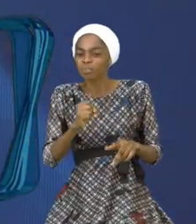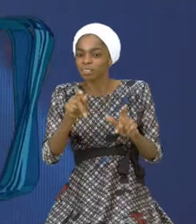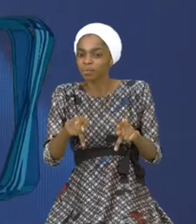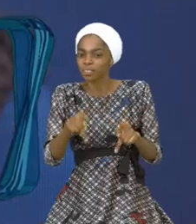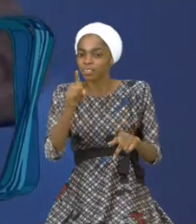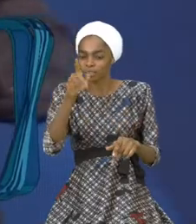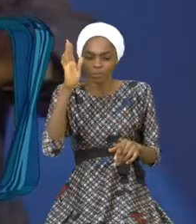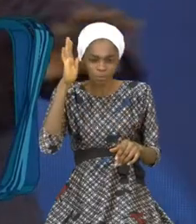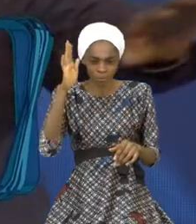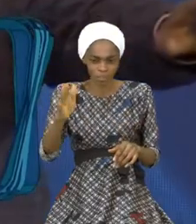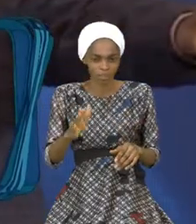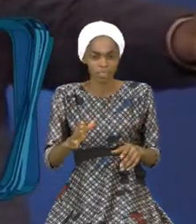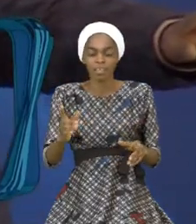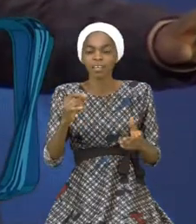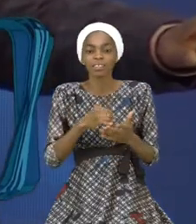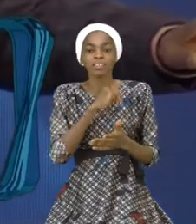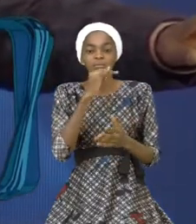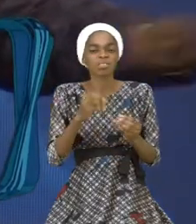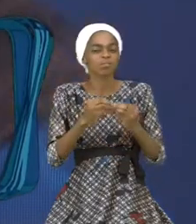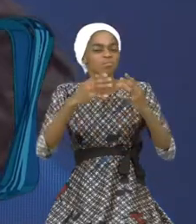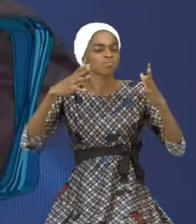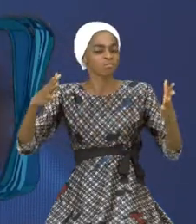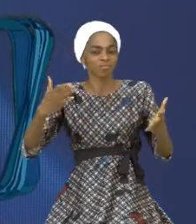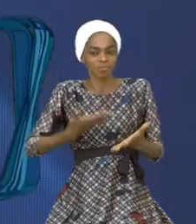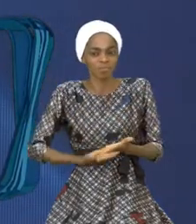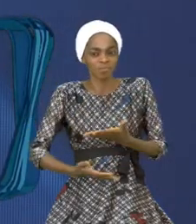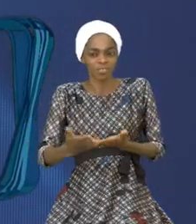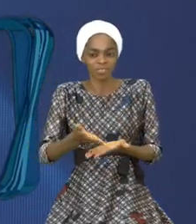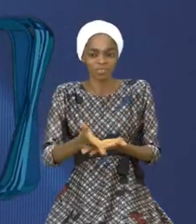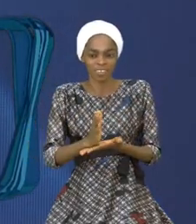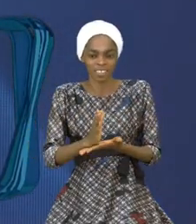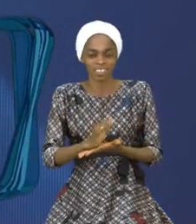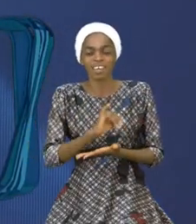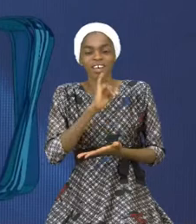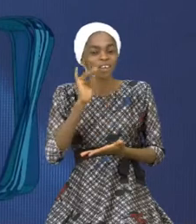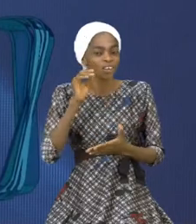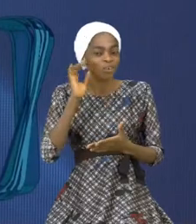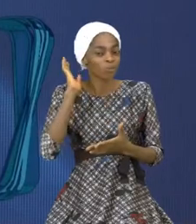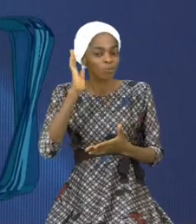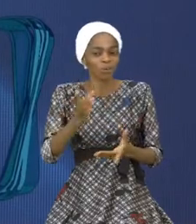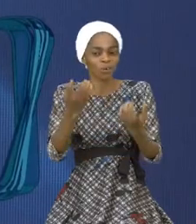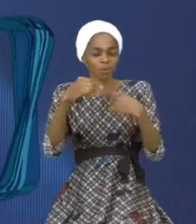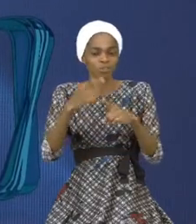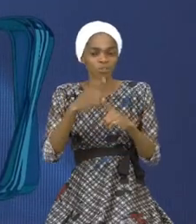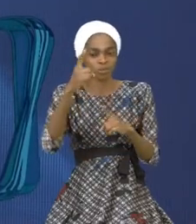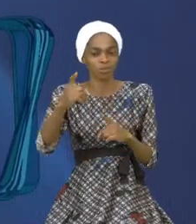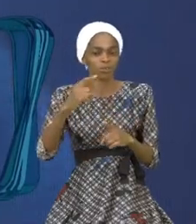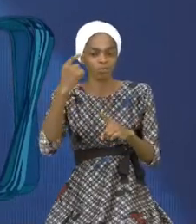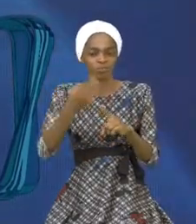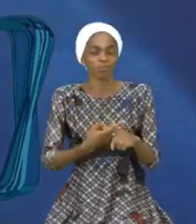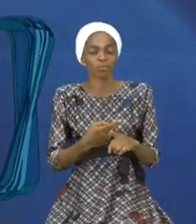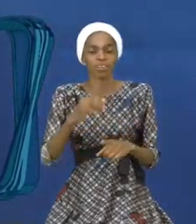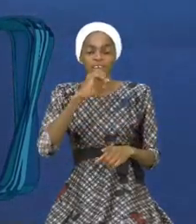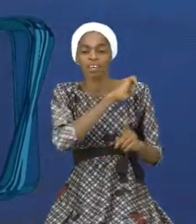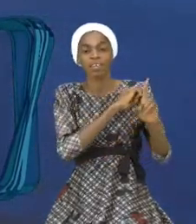then, numberless birthrights will come to you from Emmanuel's kingdom.